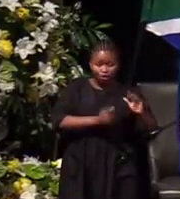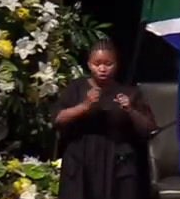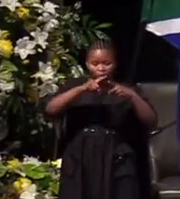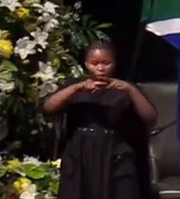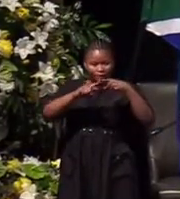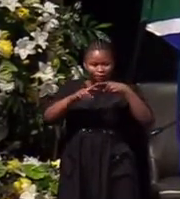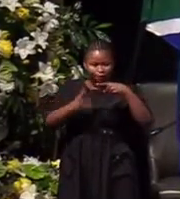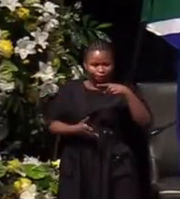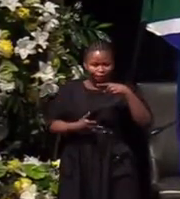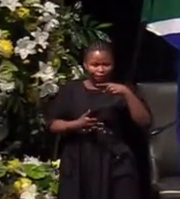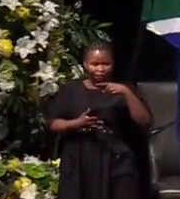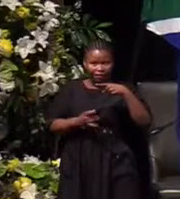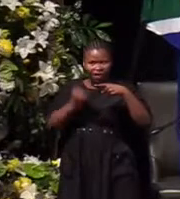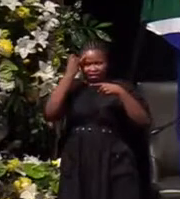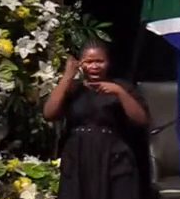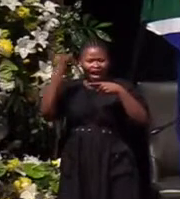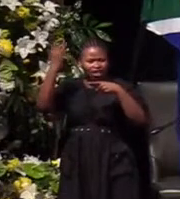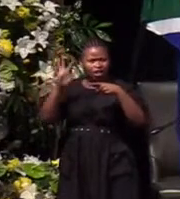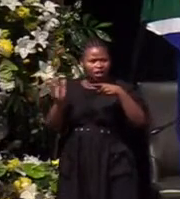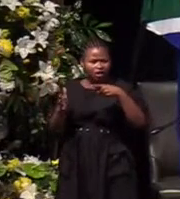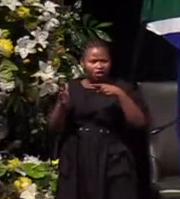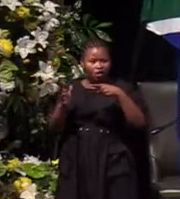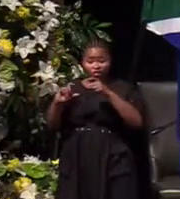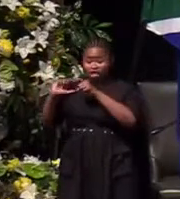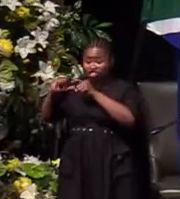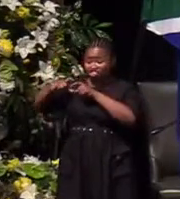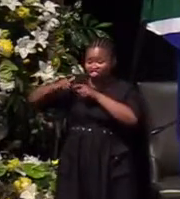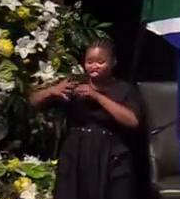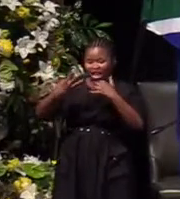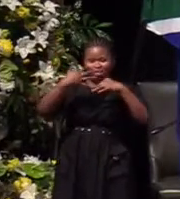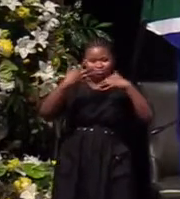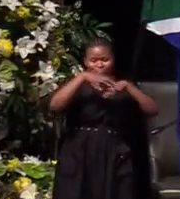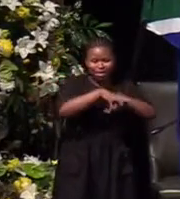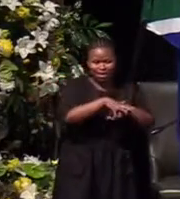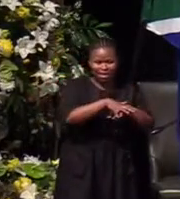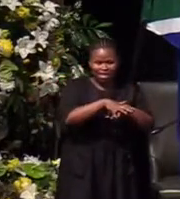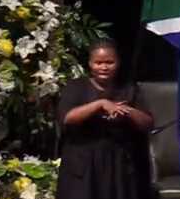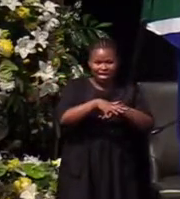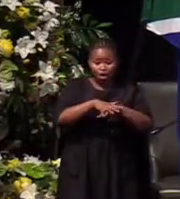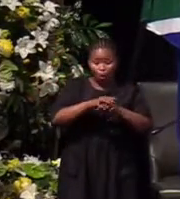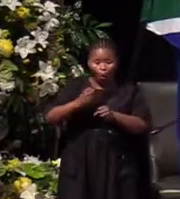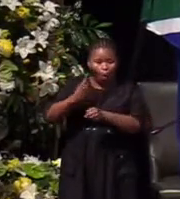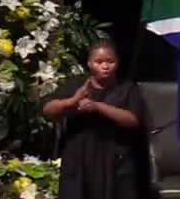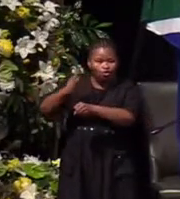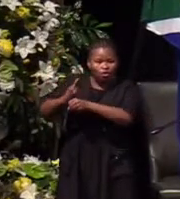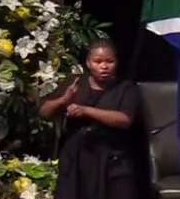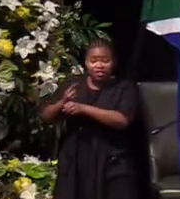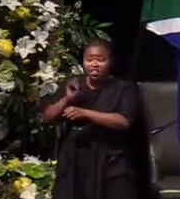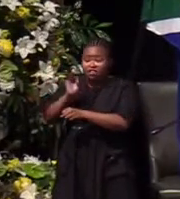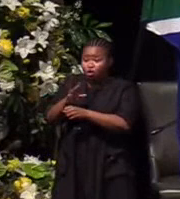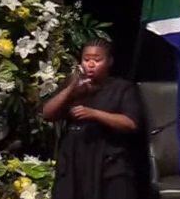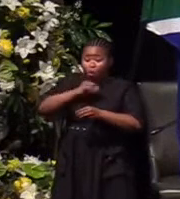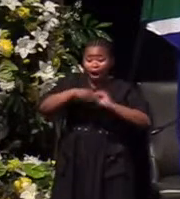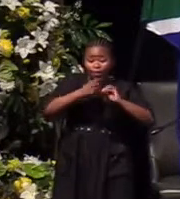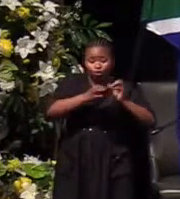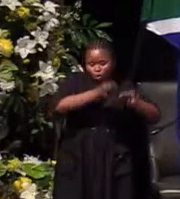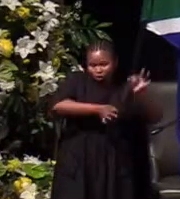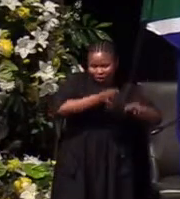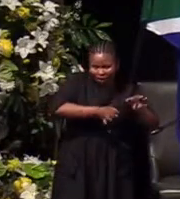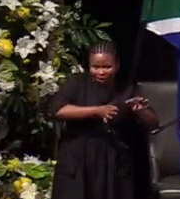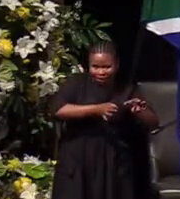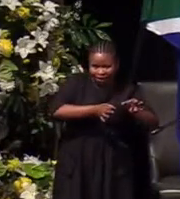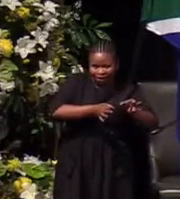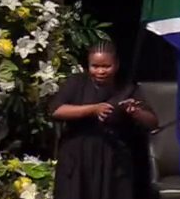one the idea of a generational mix often emerges only when we talk politics